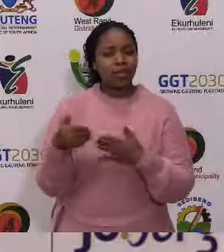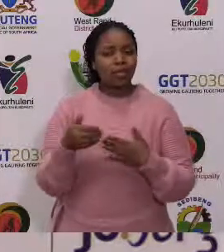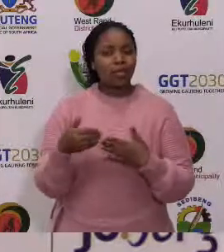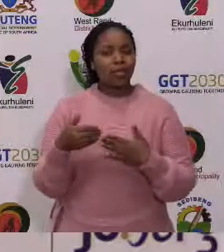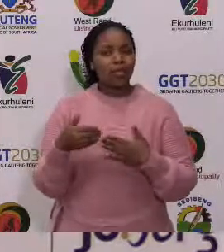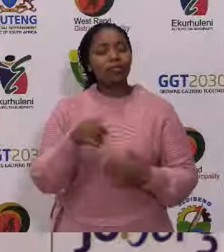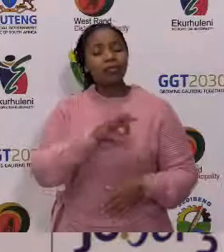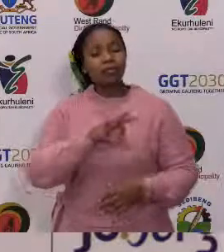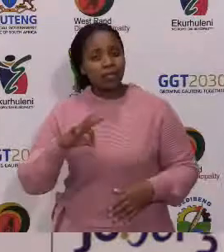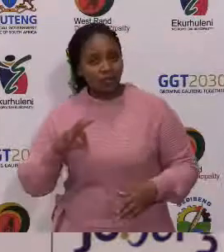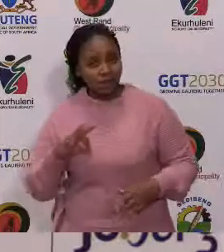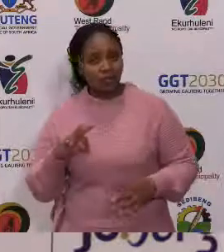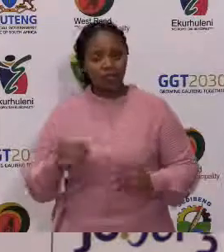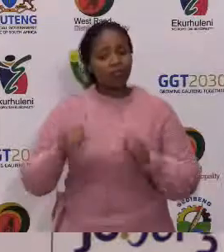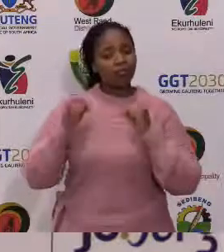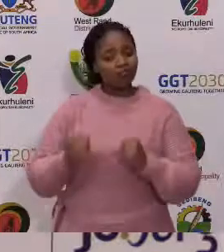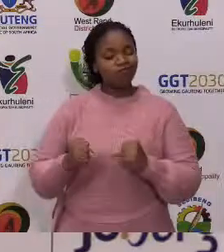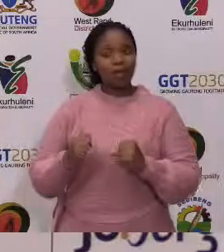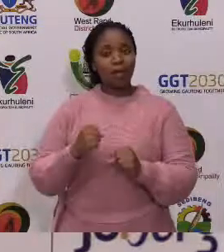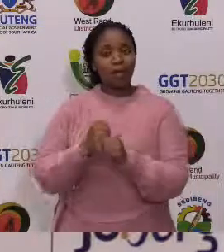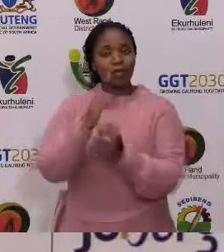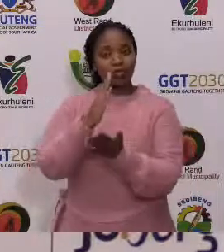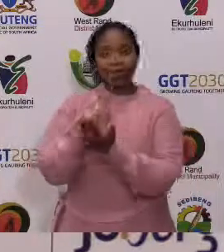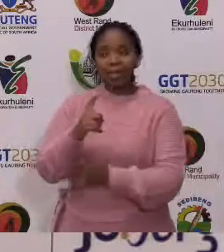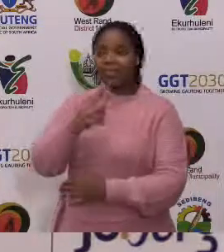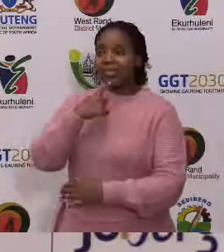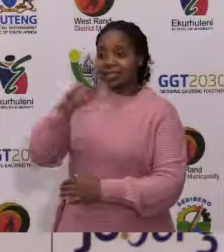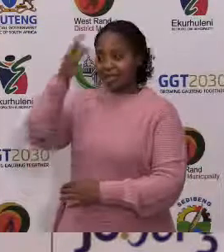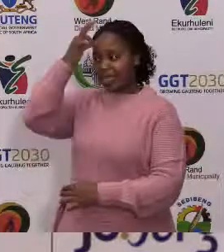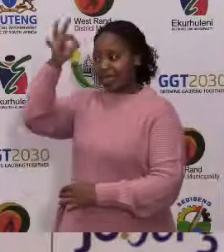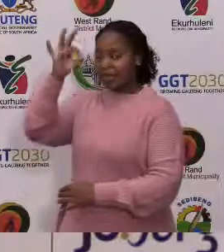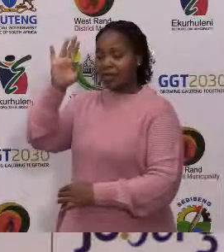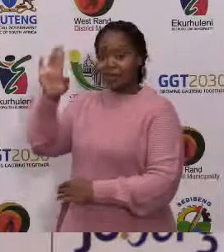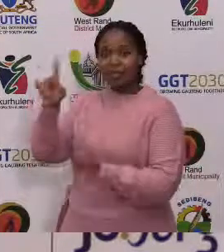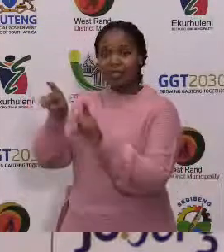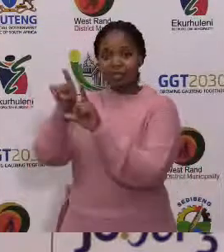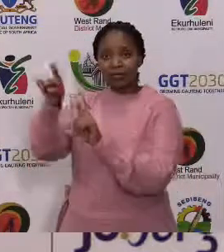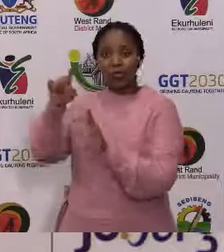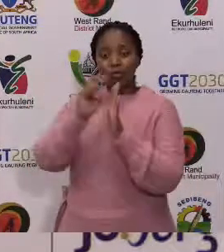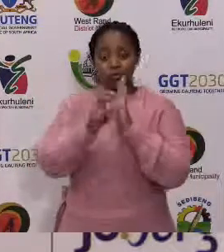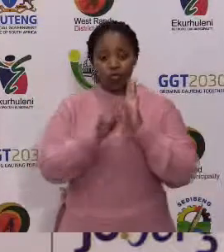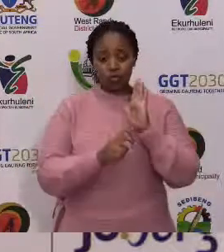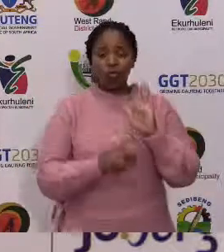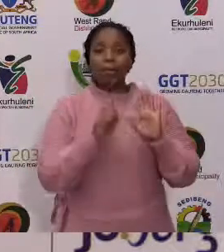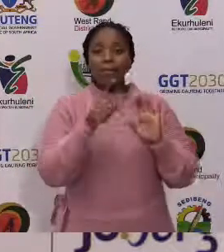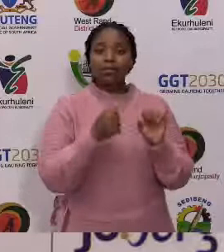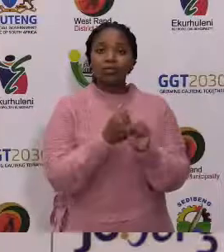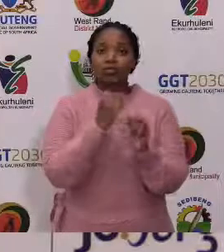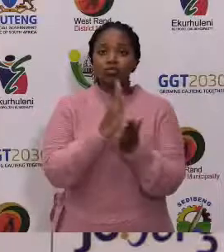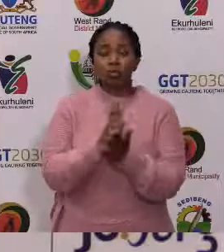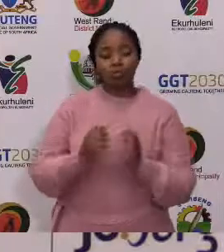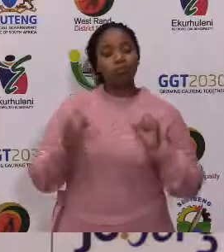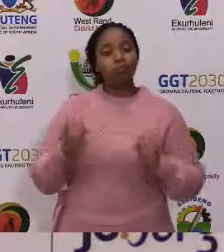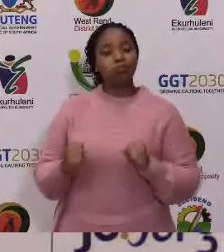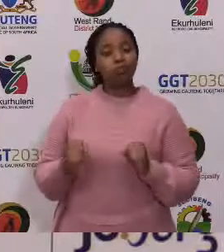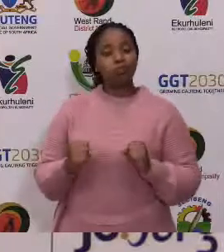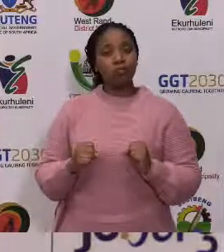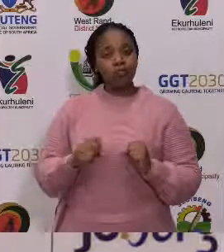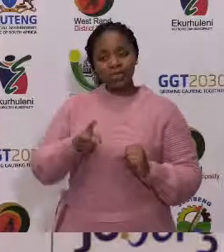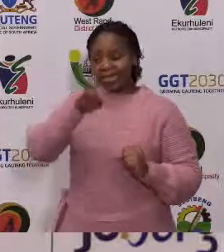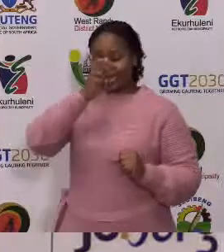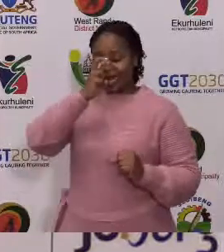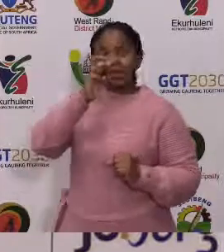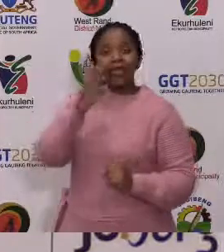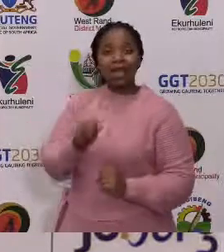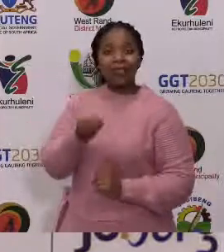collaboration and firmness, I must say government must also be firm in enforcing the regulations. Firmness, if